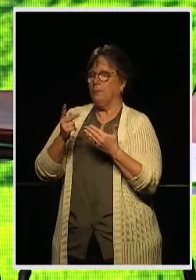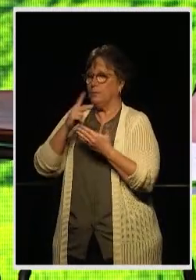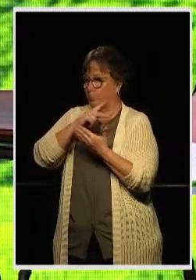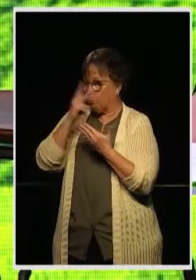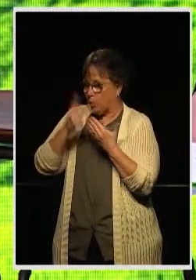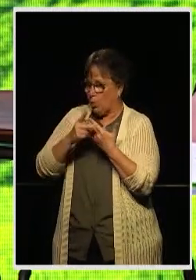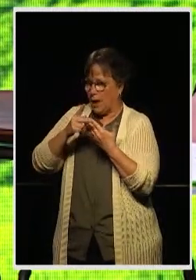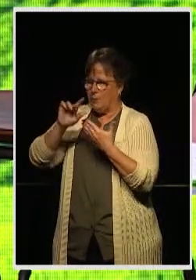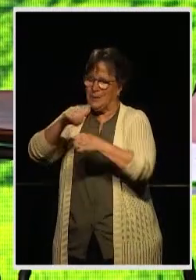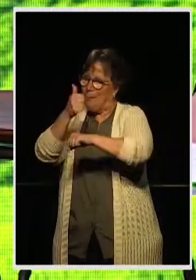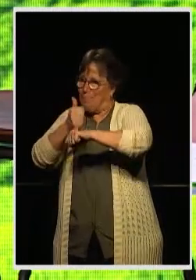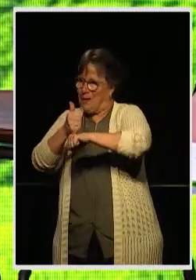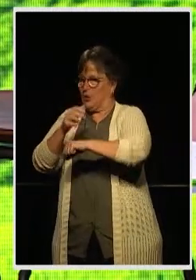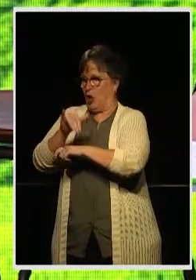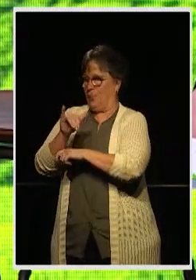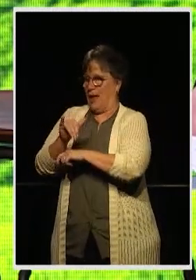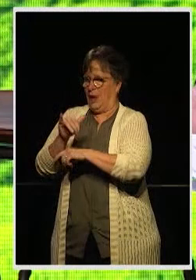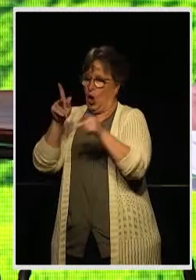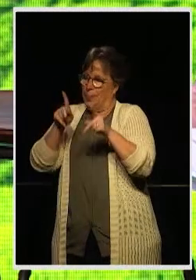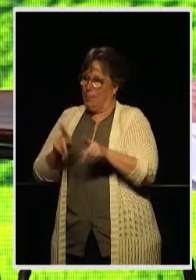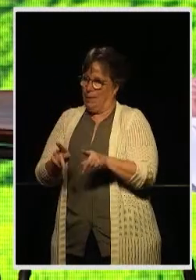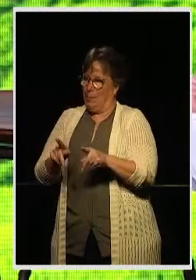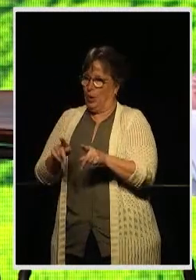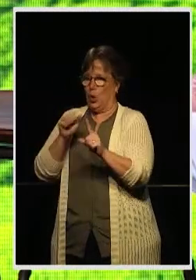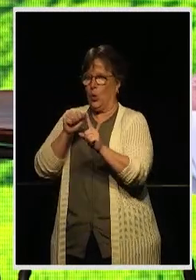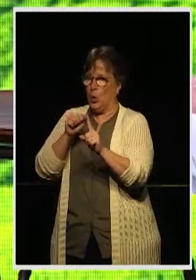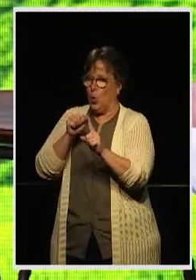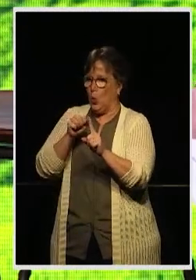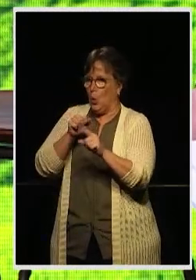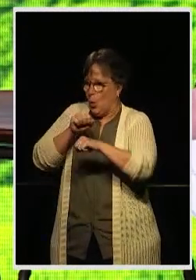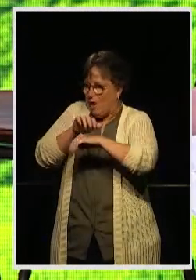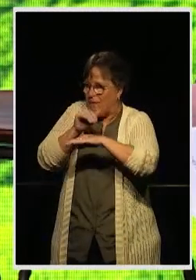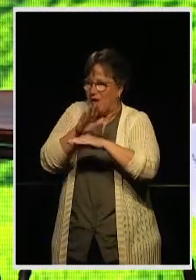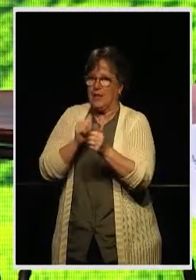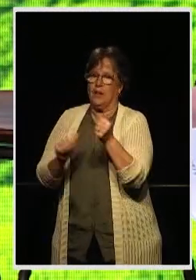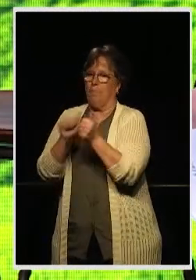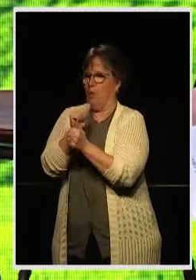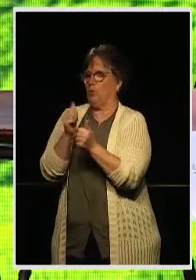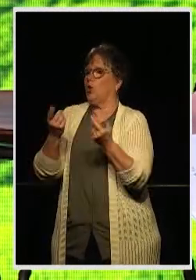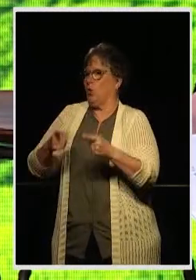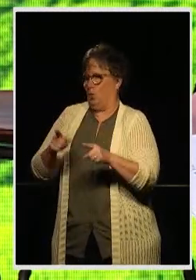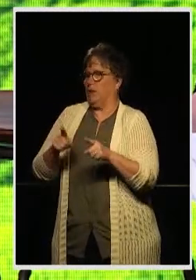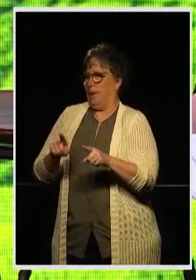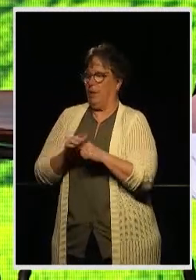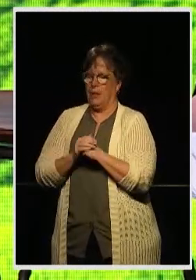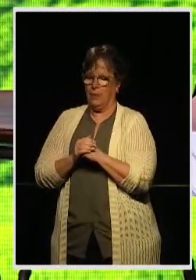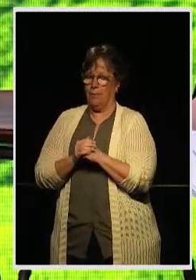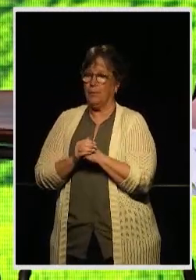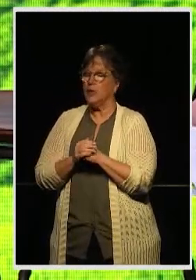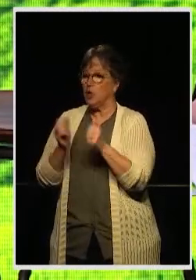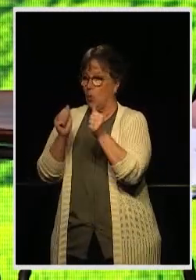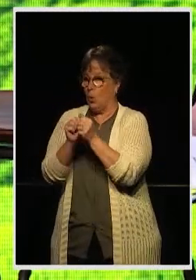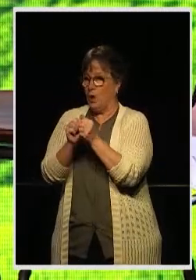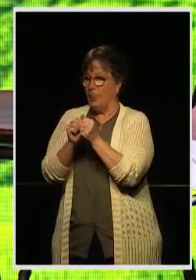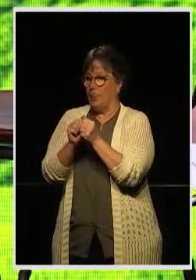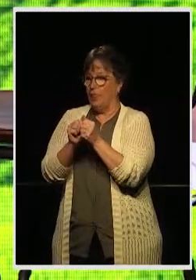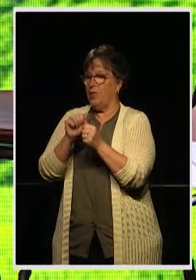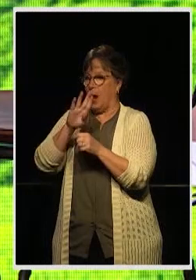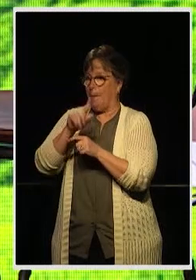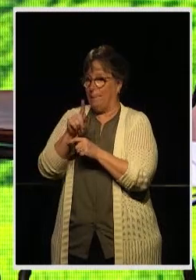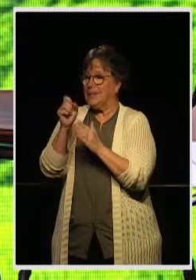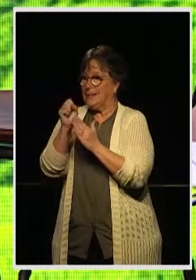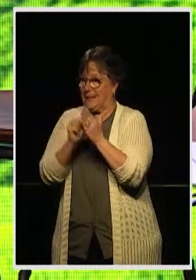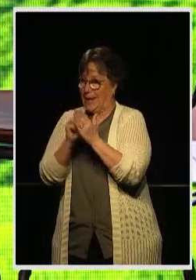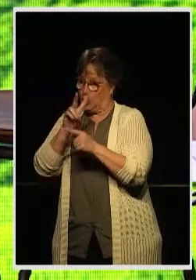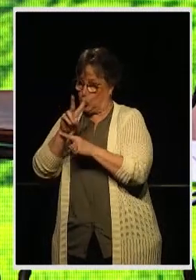most affected by what's happening. And I think that's the most critical piece. Now, with Upstate 2.0, going back to our